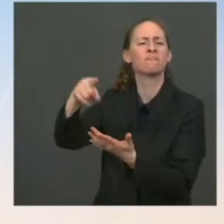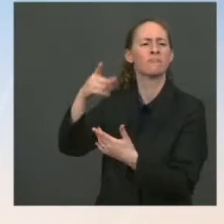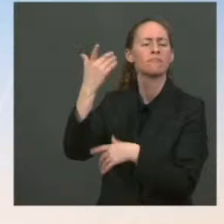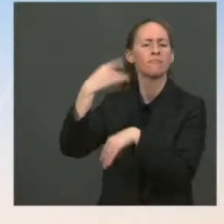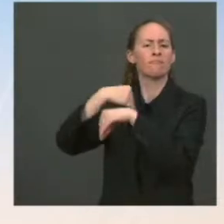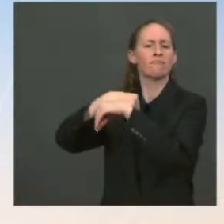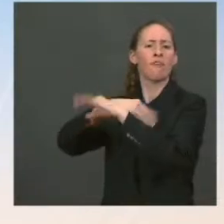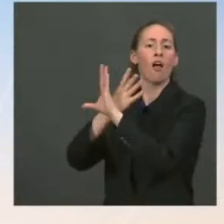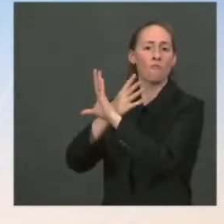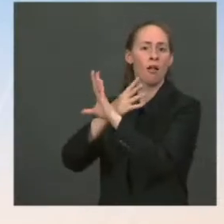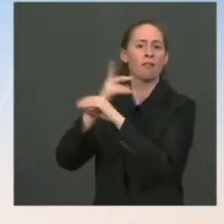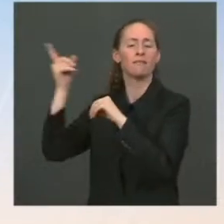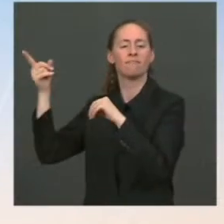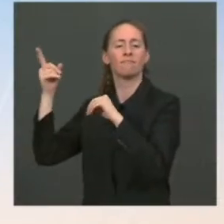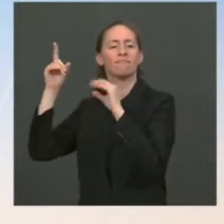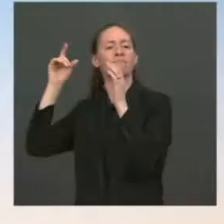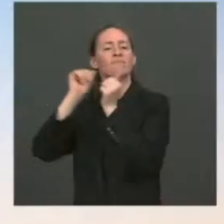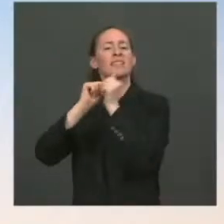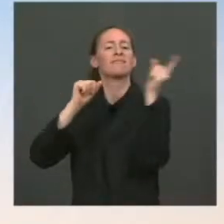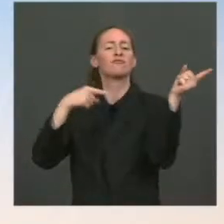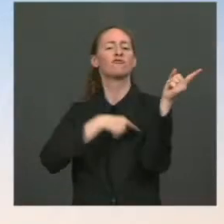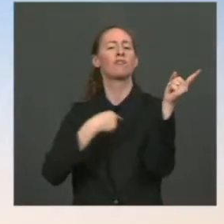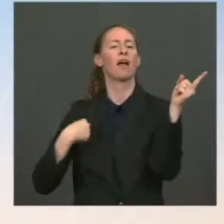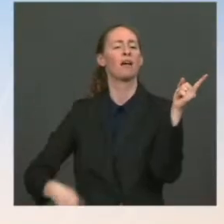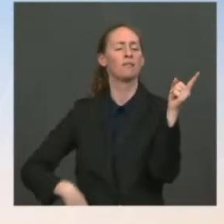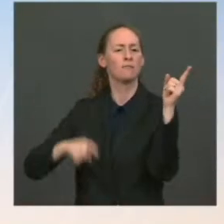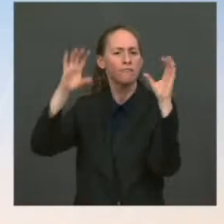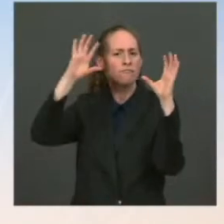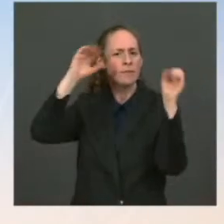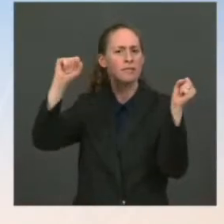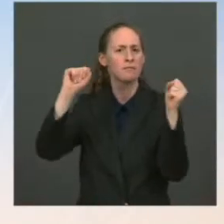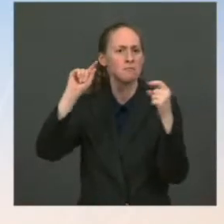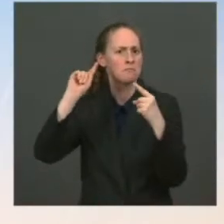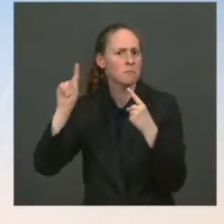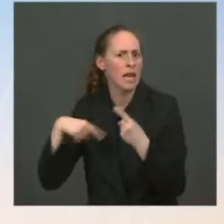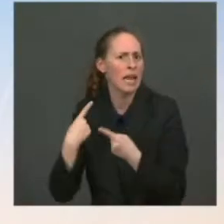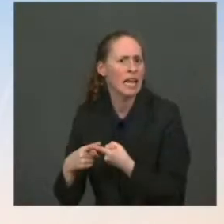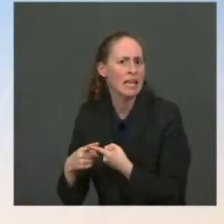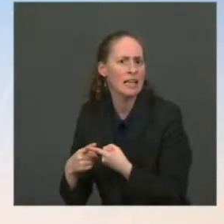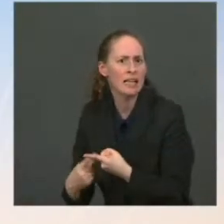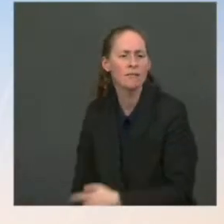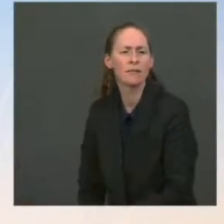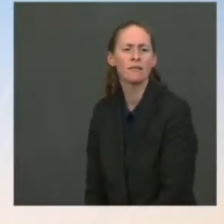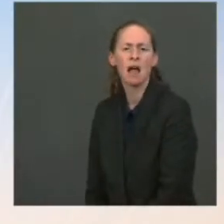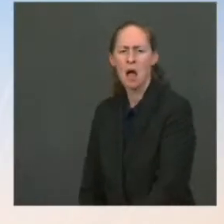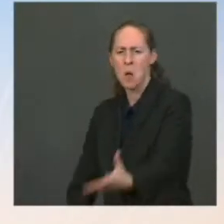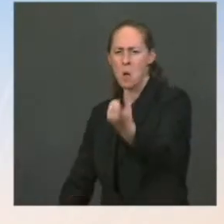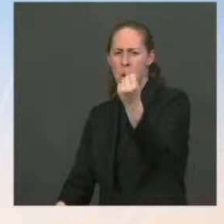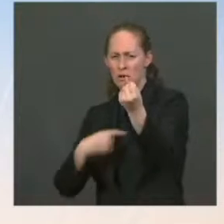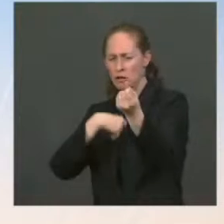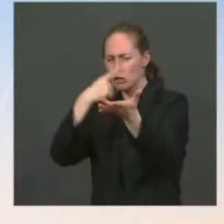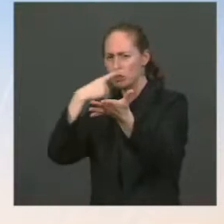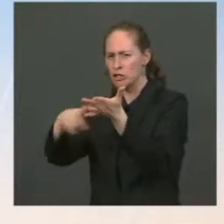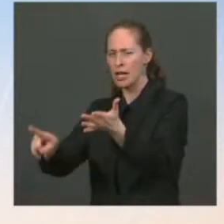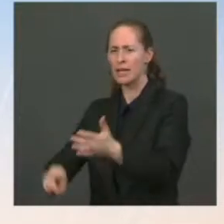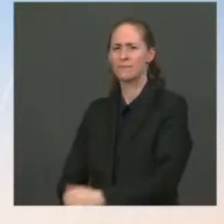a closer approximation of a date for that? Yeah, let me see if I have some.